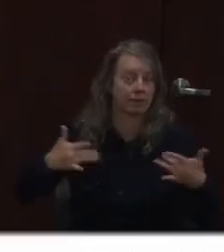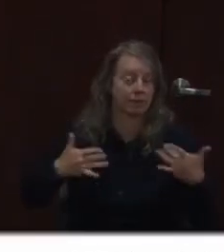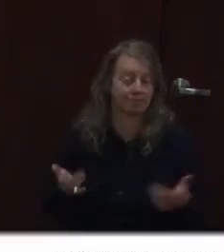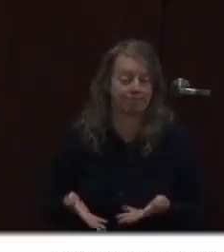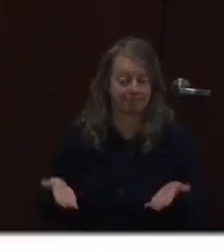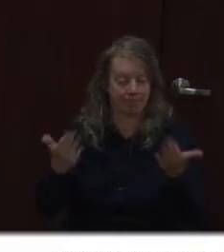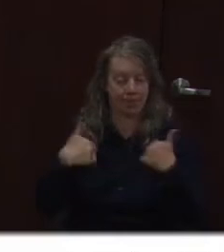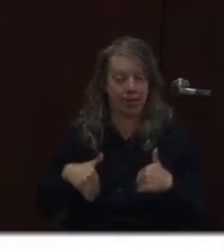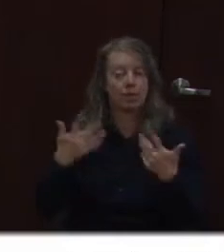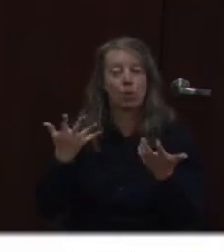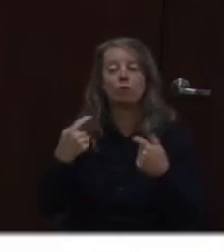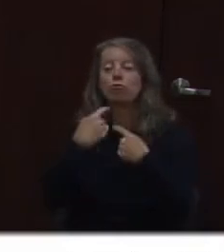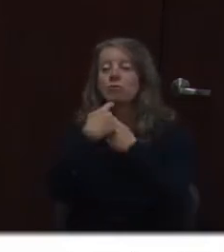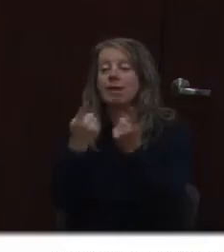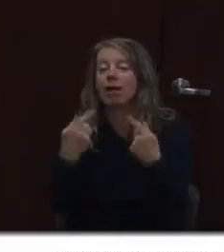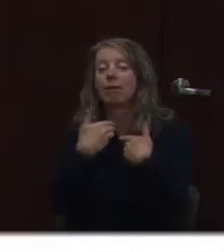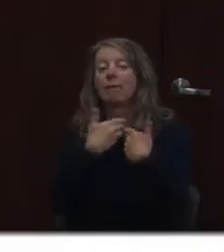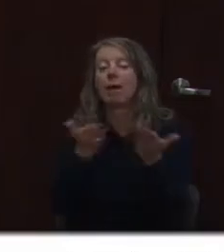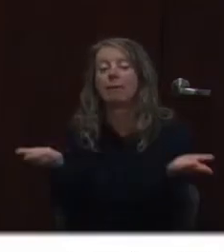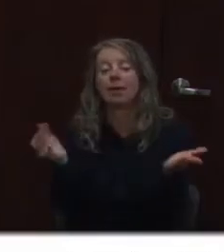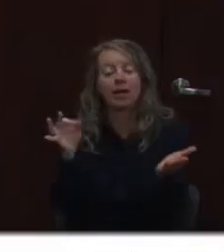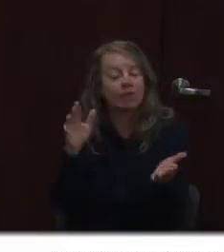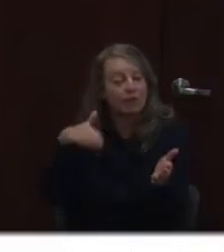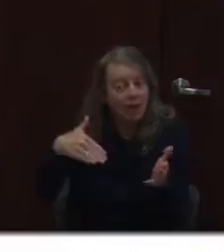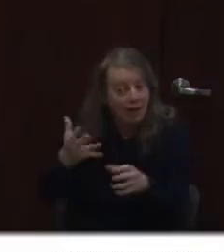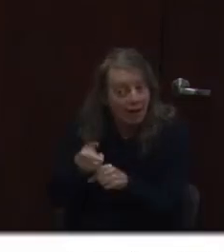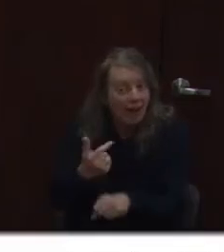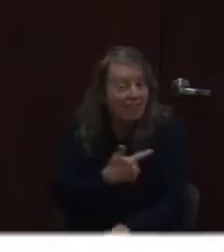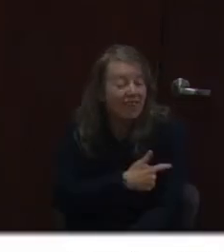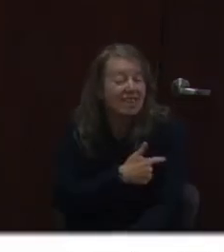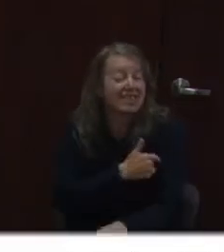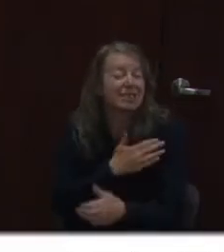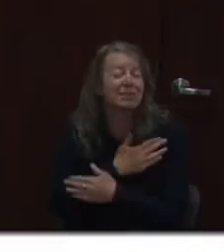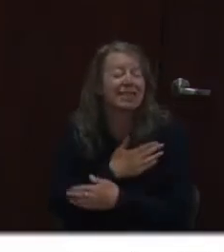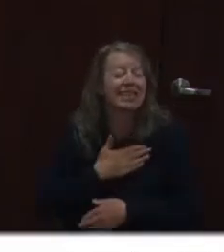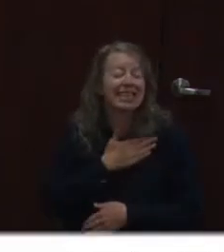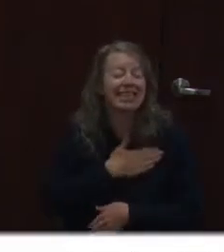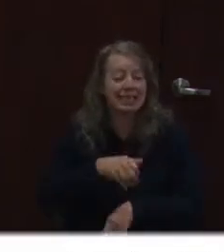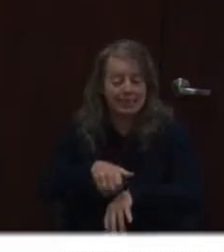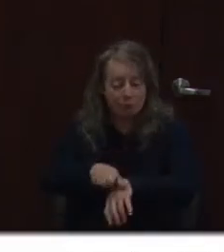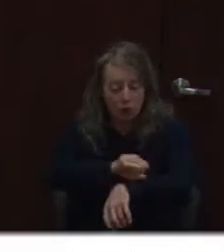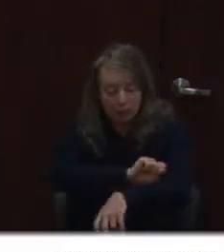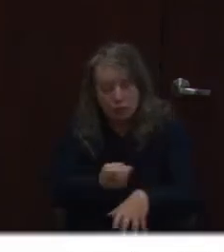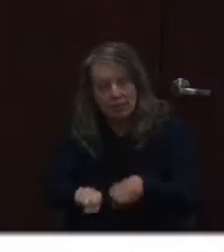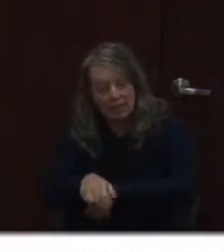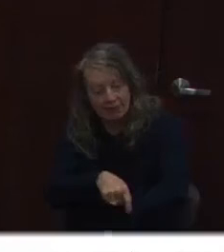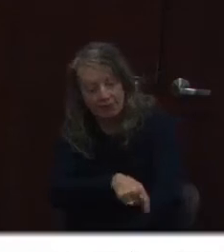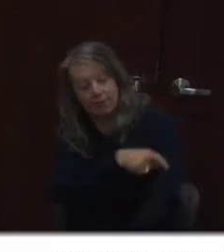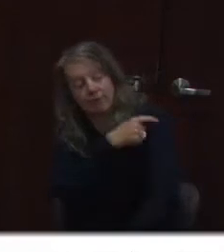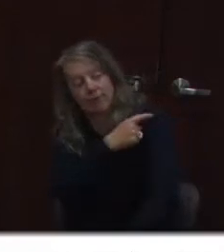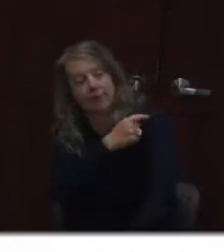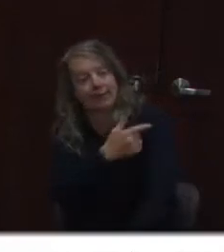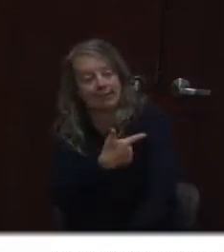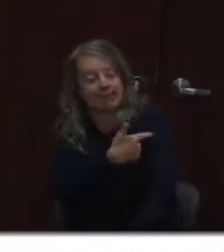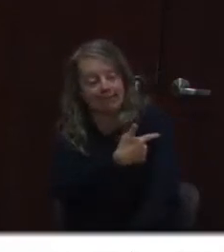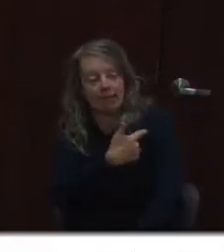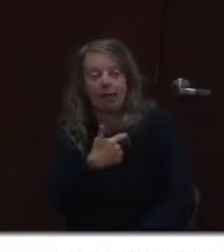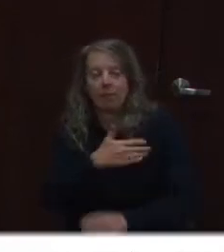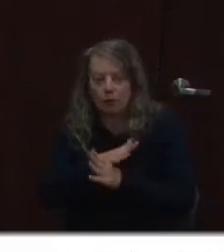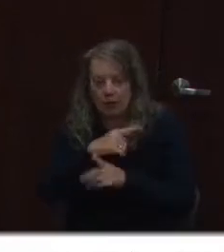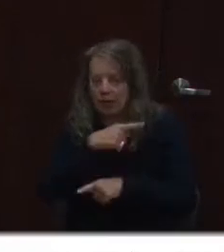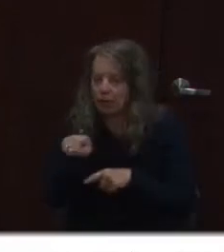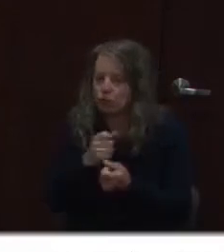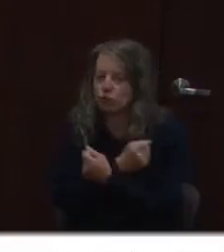not received your vaccine, please roll up your sleeve and protect yourself and those you love. We had a large uptake, as I